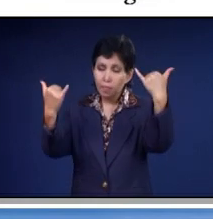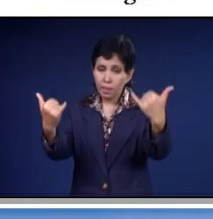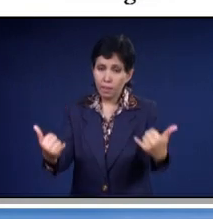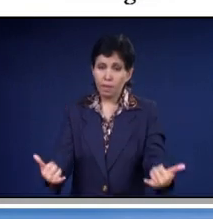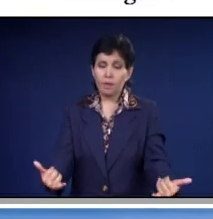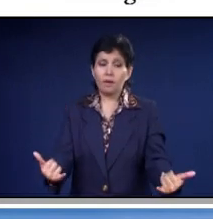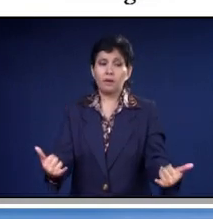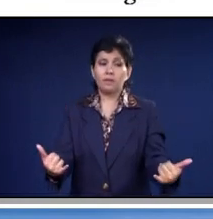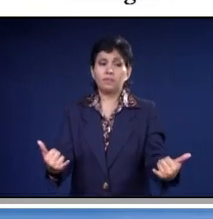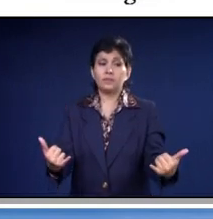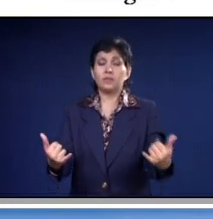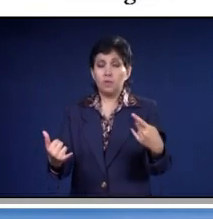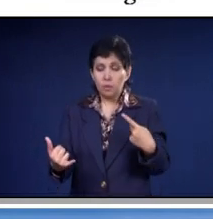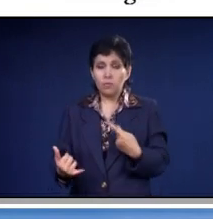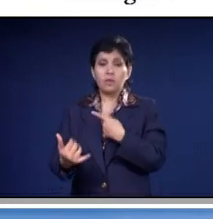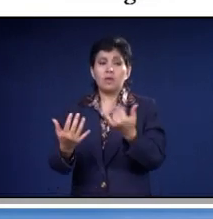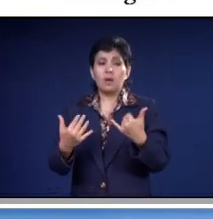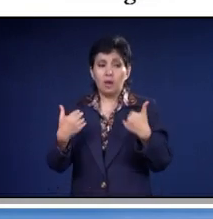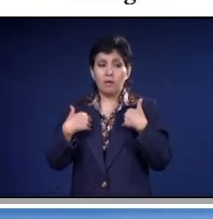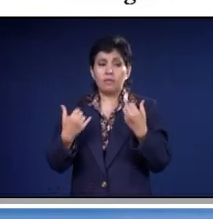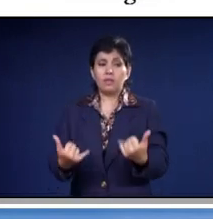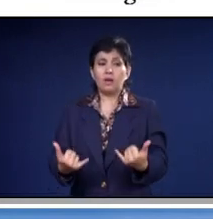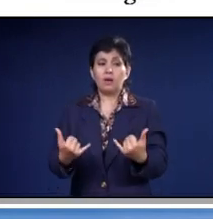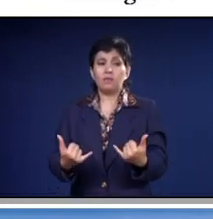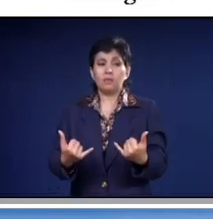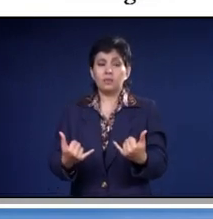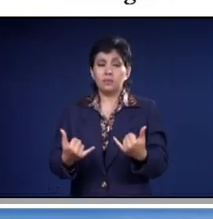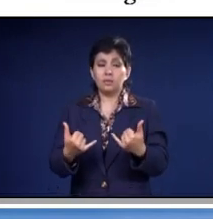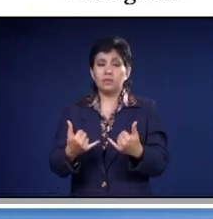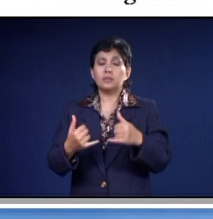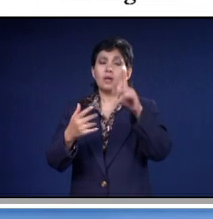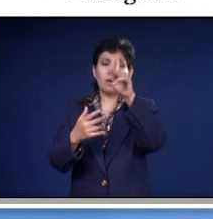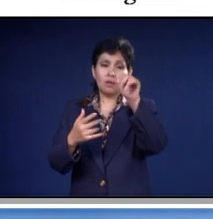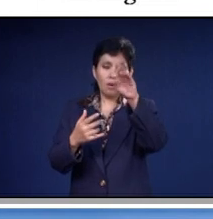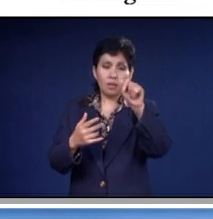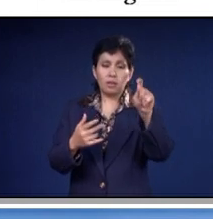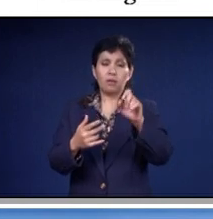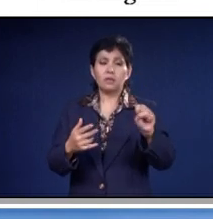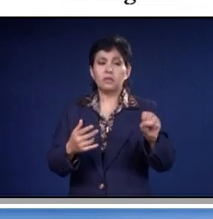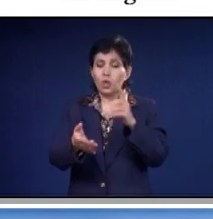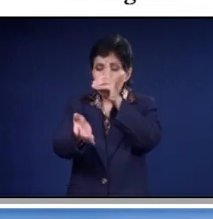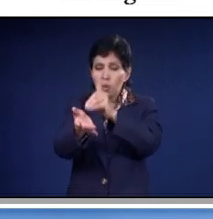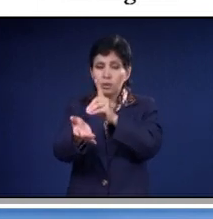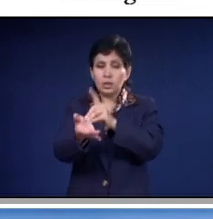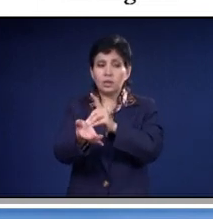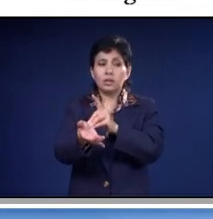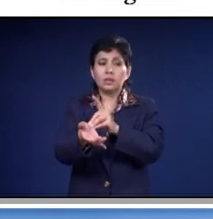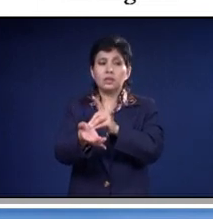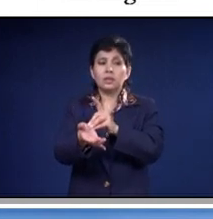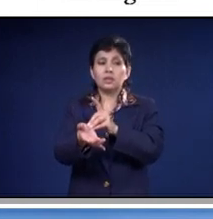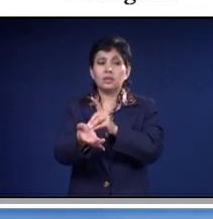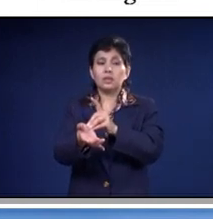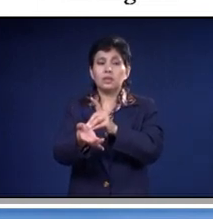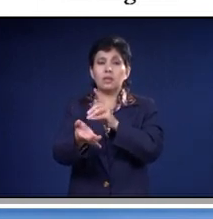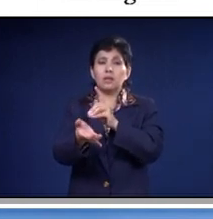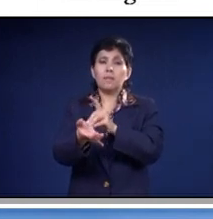Now, the issues that we have right now is doctor make categorization. And doctors, they tend to,